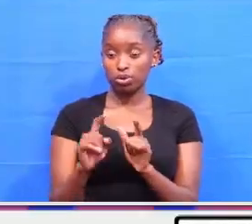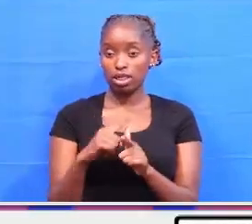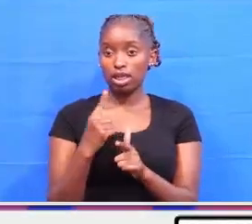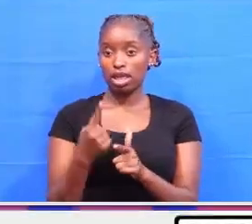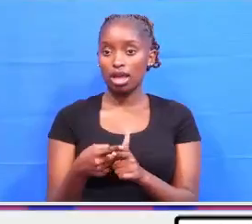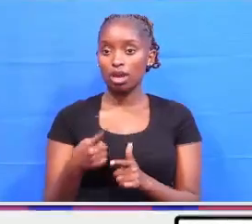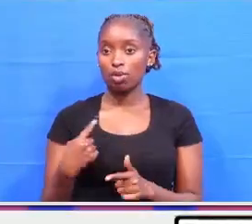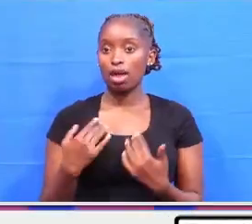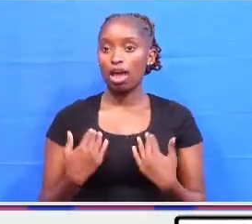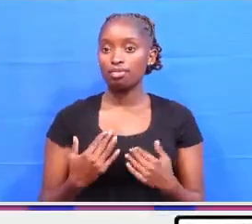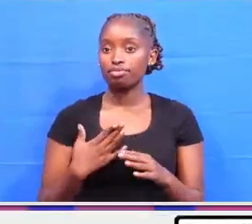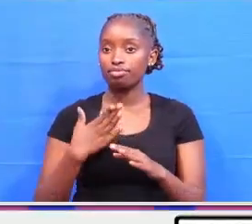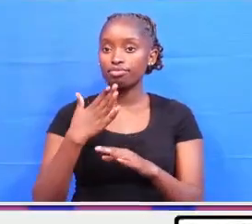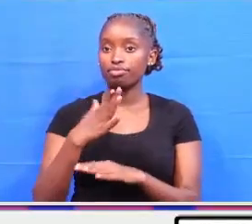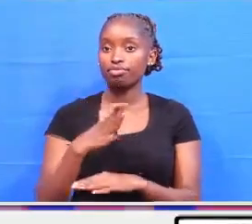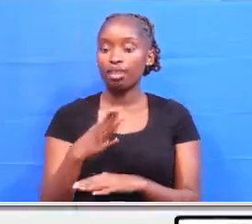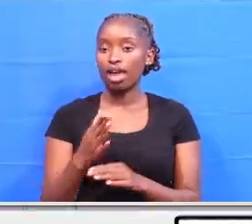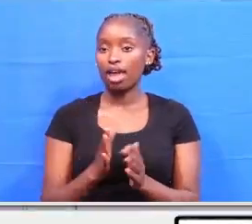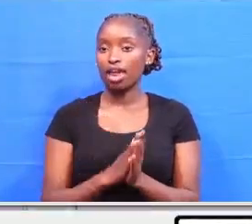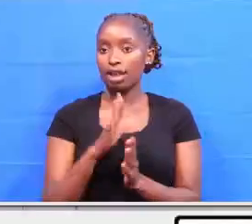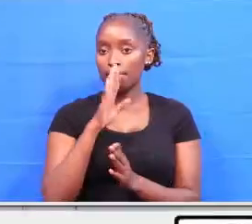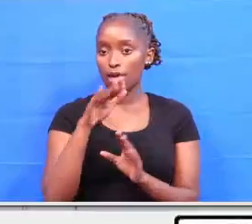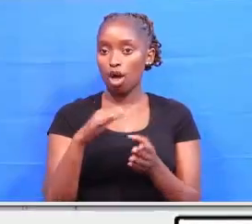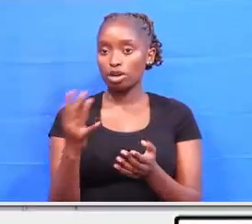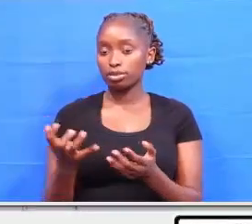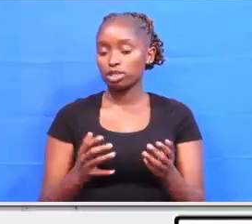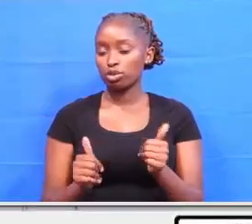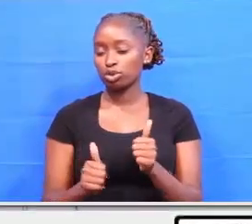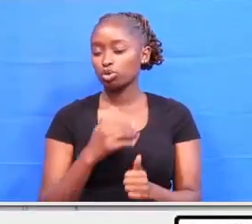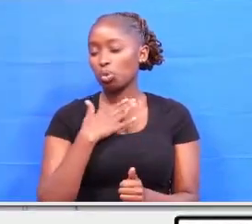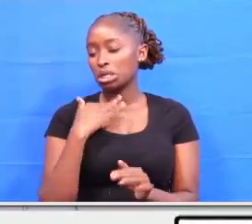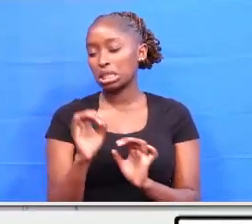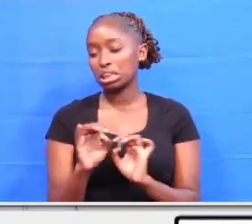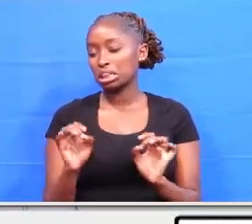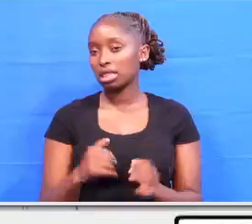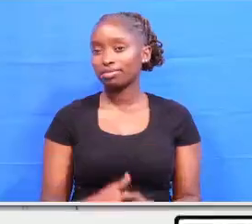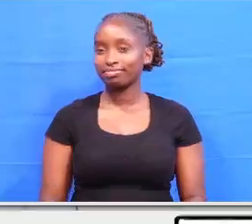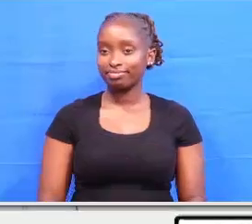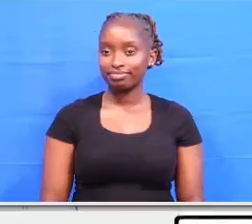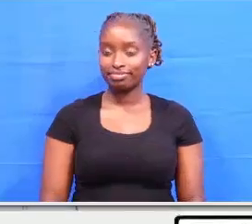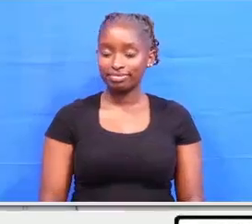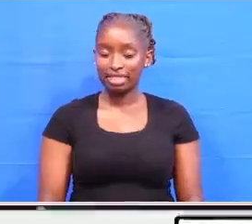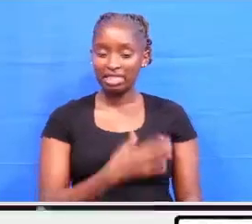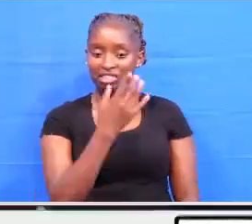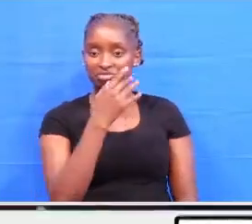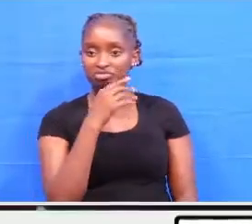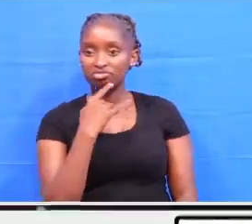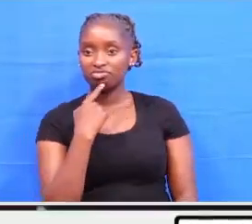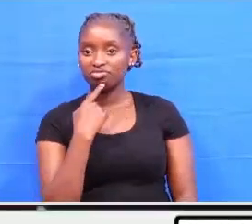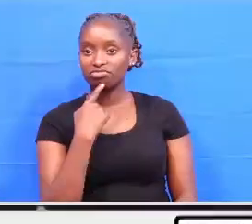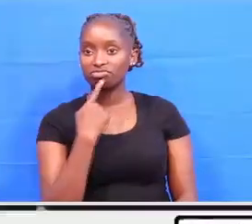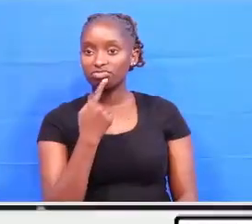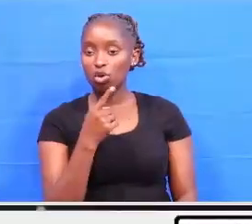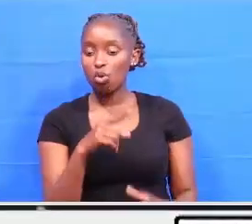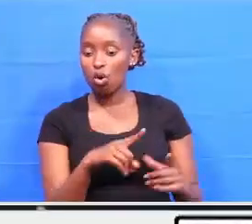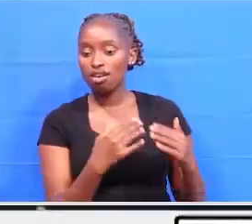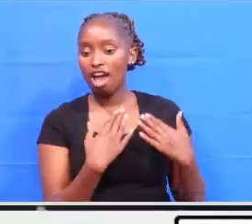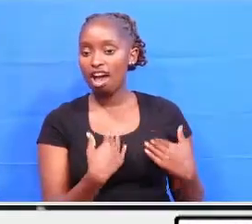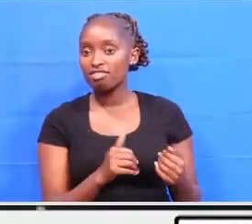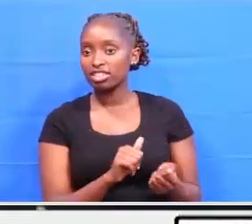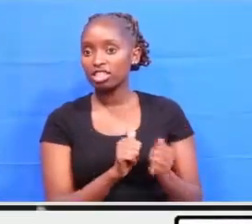overtaken and we'll be out of business, which is not what we want to do. They usually say change or perish. It's a very popular phrase on